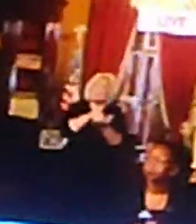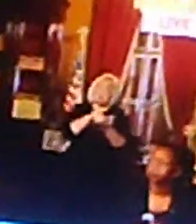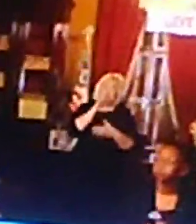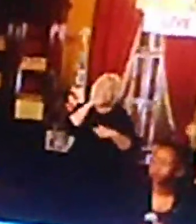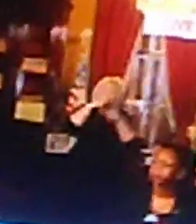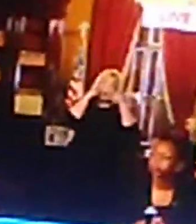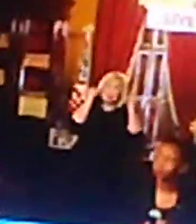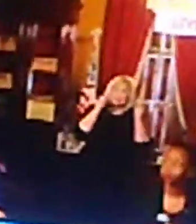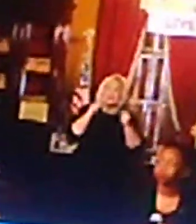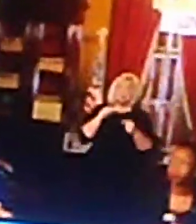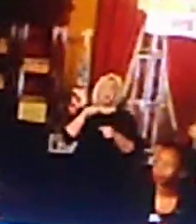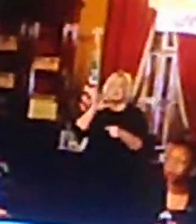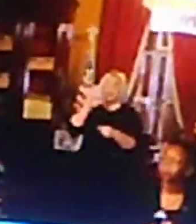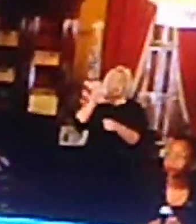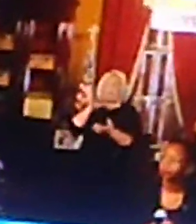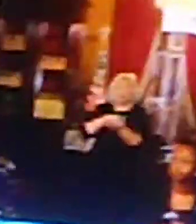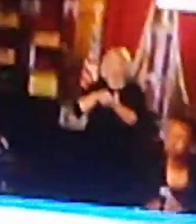9